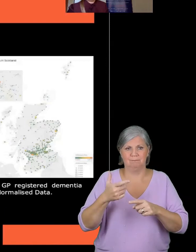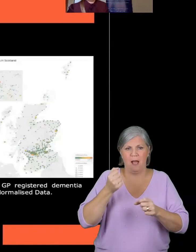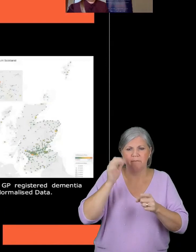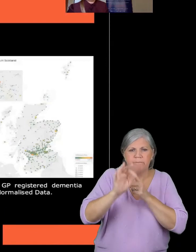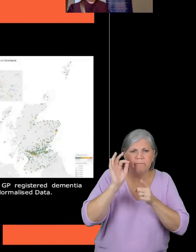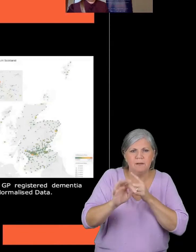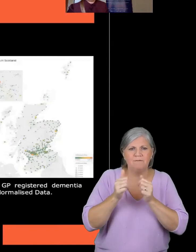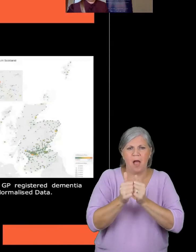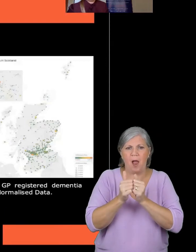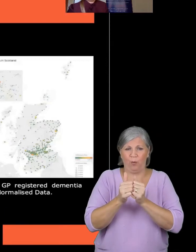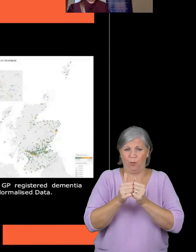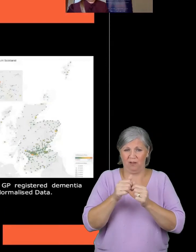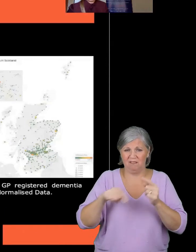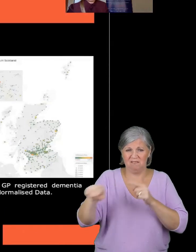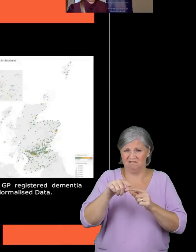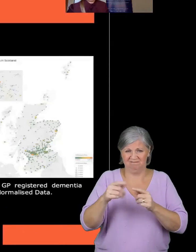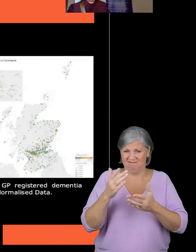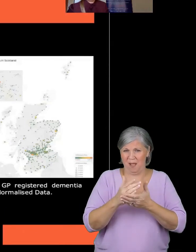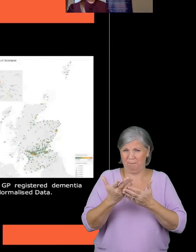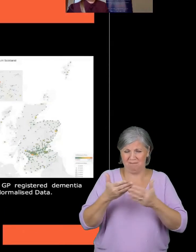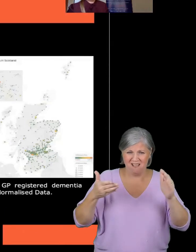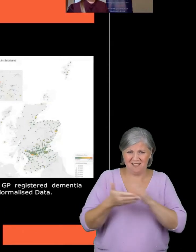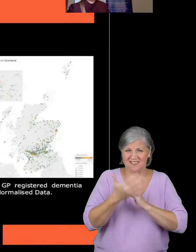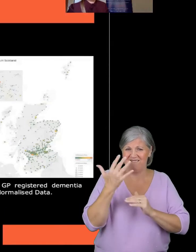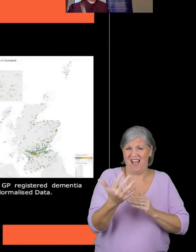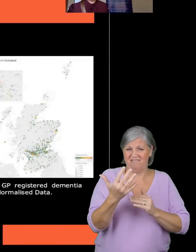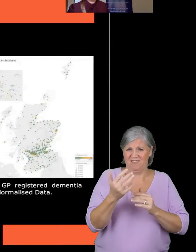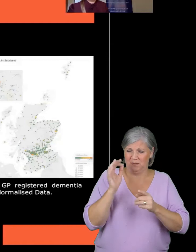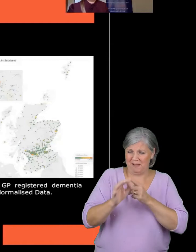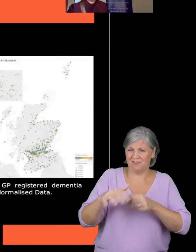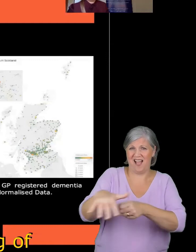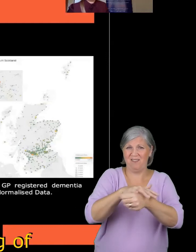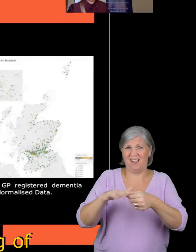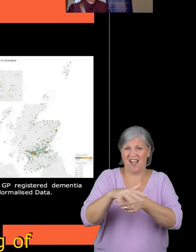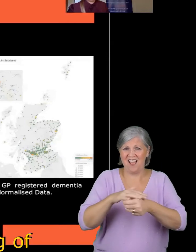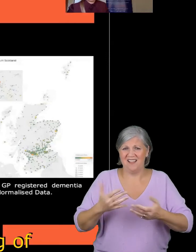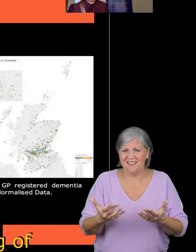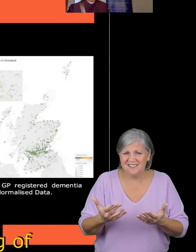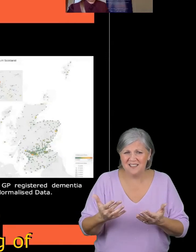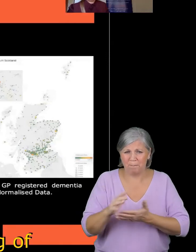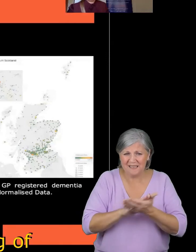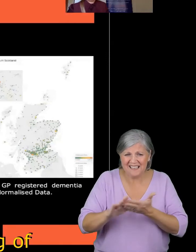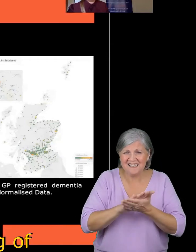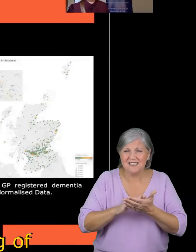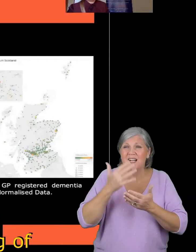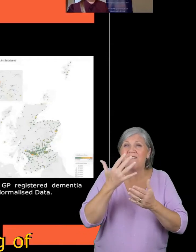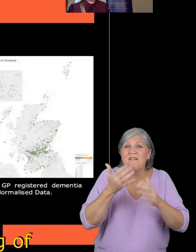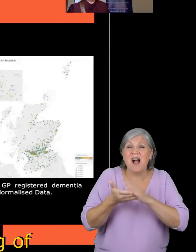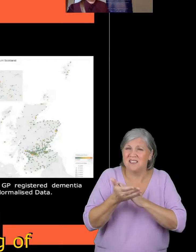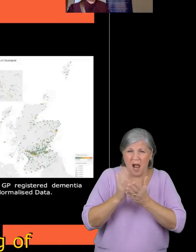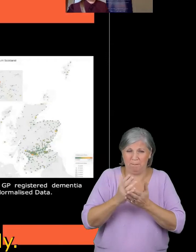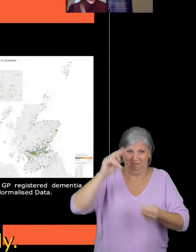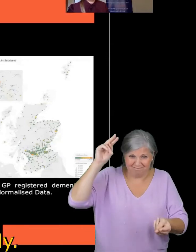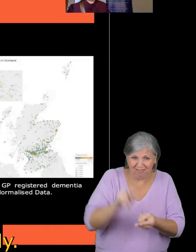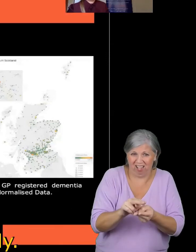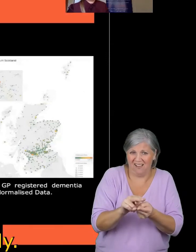in a particular field. Again, this will result in lesser numbers. It's known that there are significant